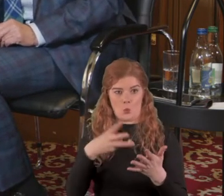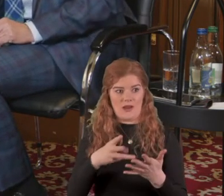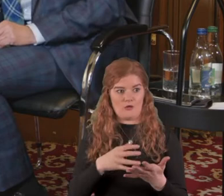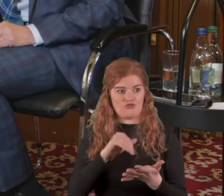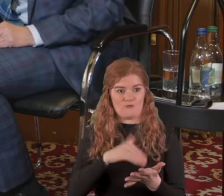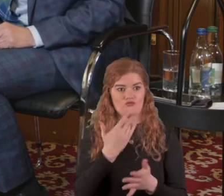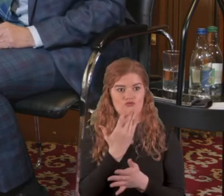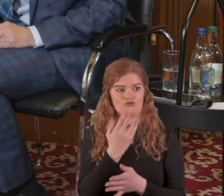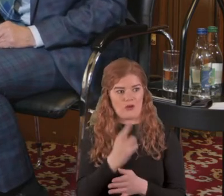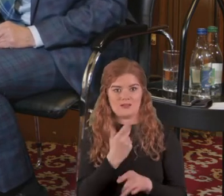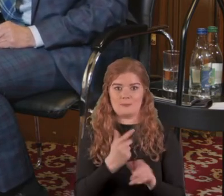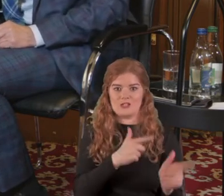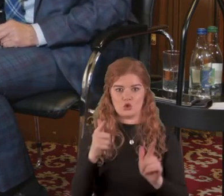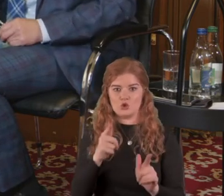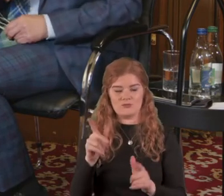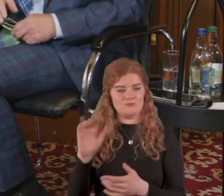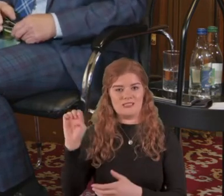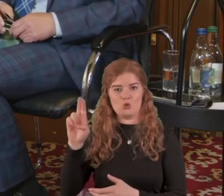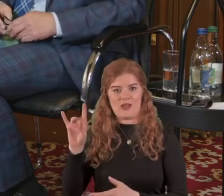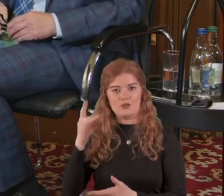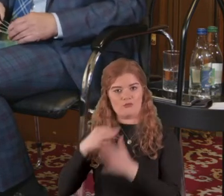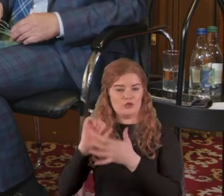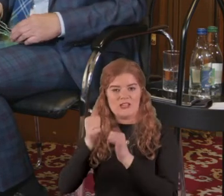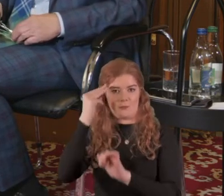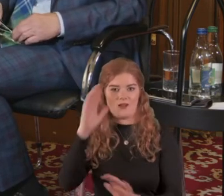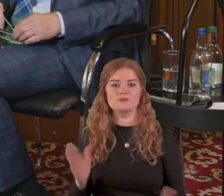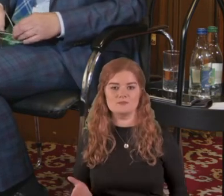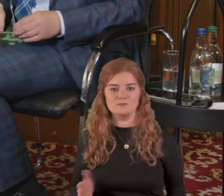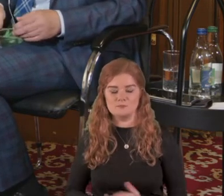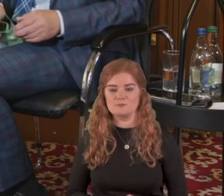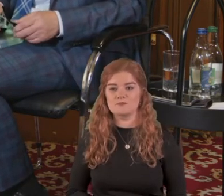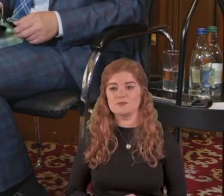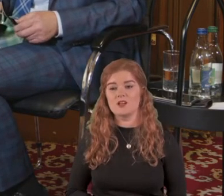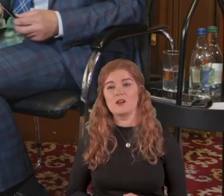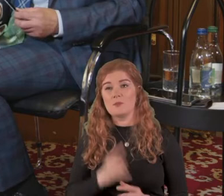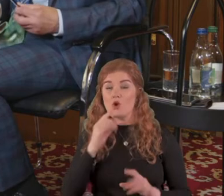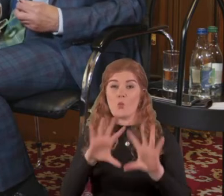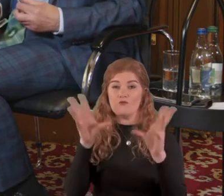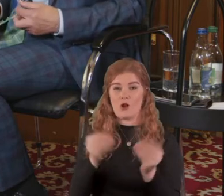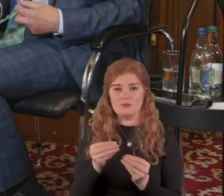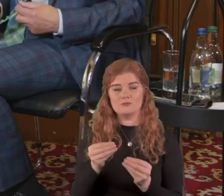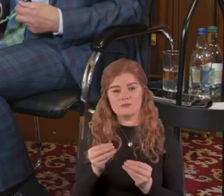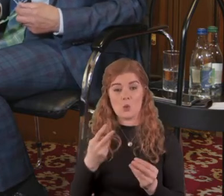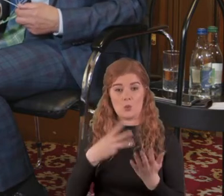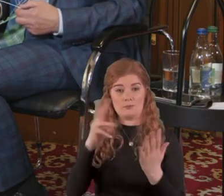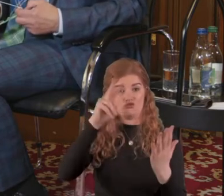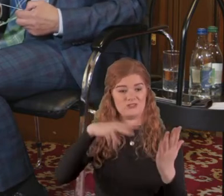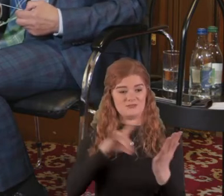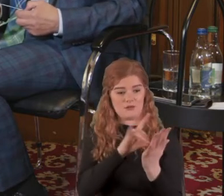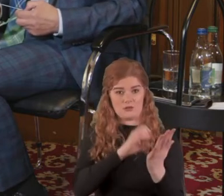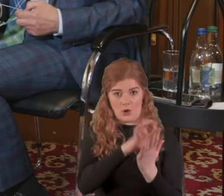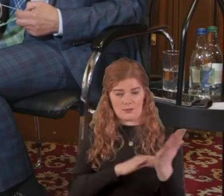policy. So that's one thing. More broadly, the impression I get from all the documents